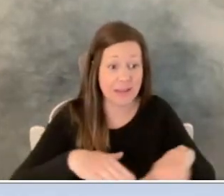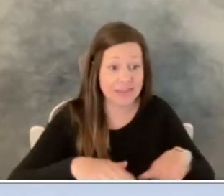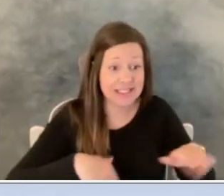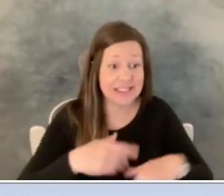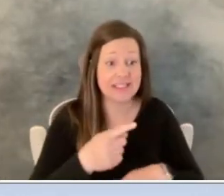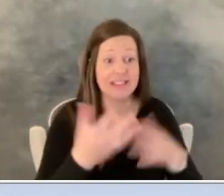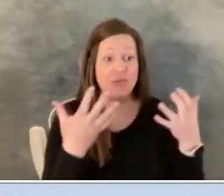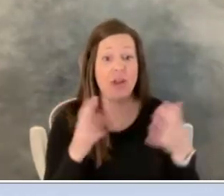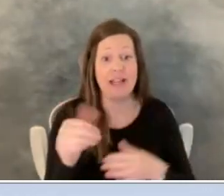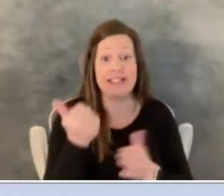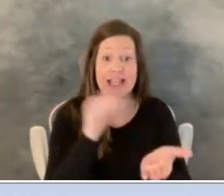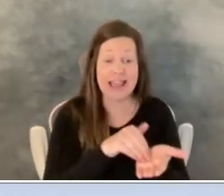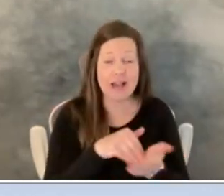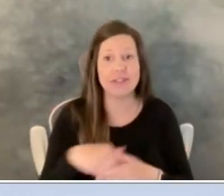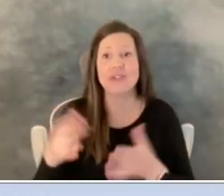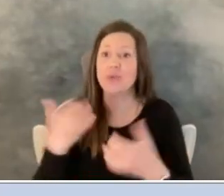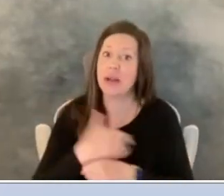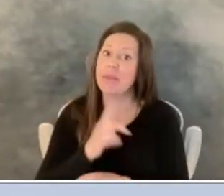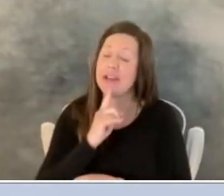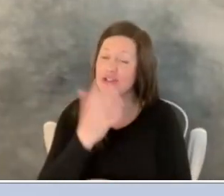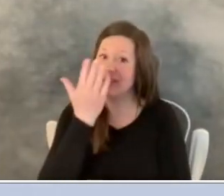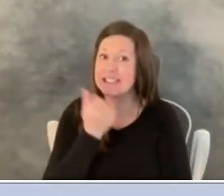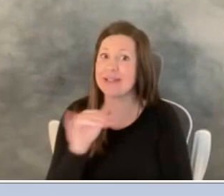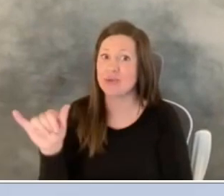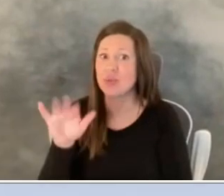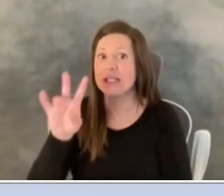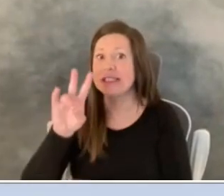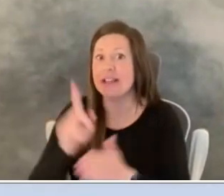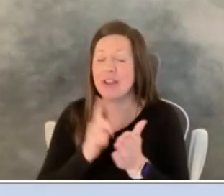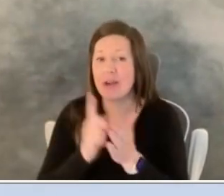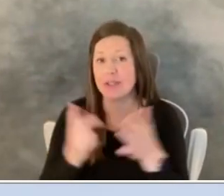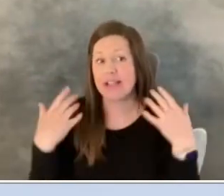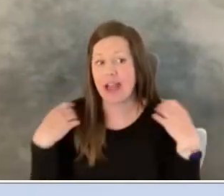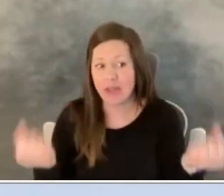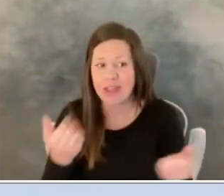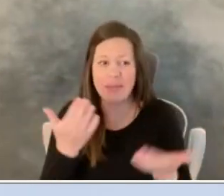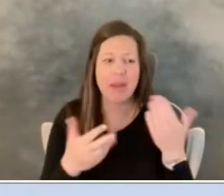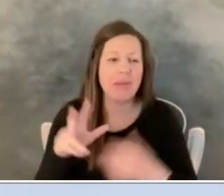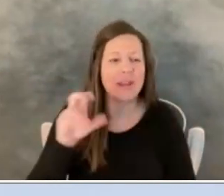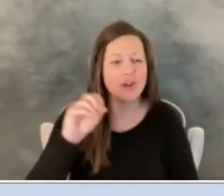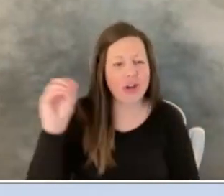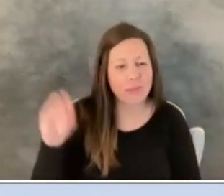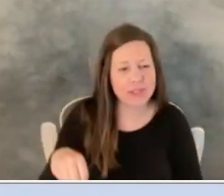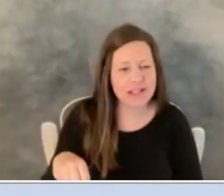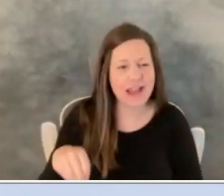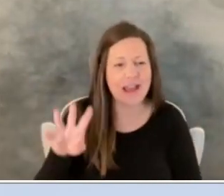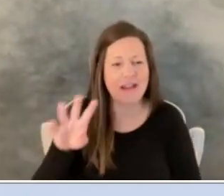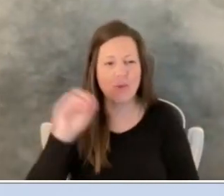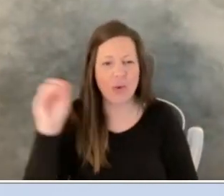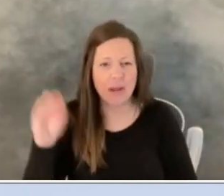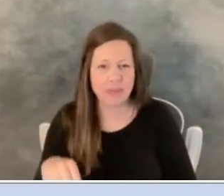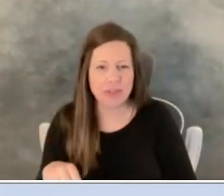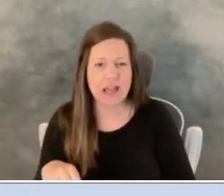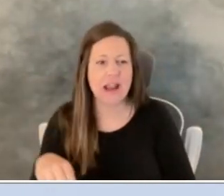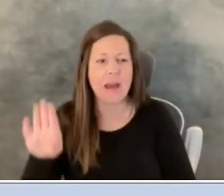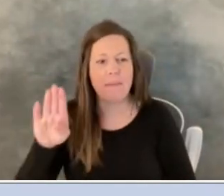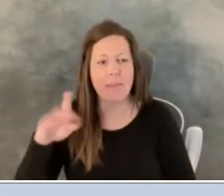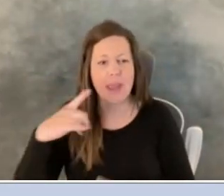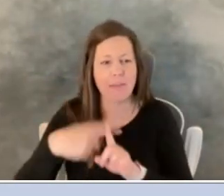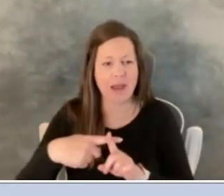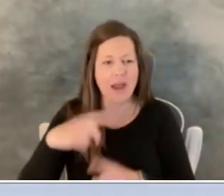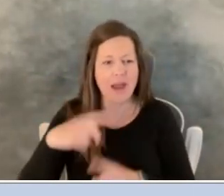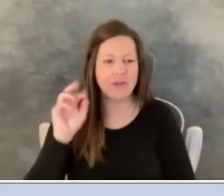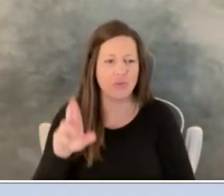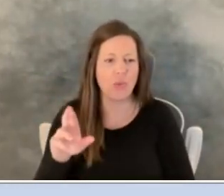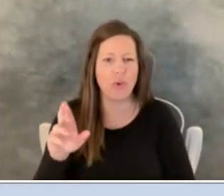want to track your sleep, get to your 7 hours of healthy sleep, maybe 30% or so, 30 to 40% of deep plus REM sleep if you can achieve